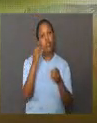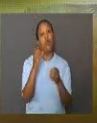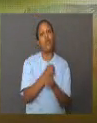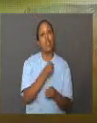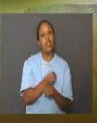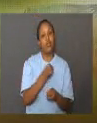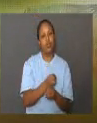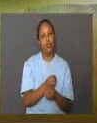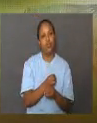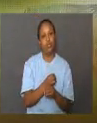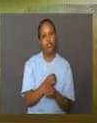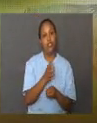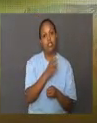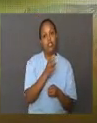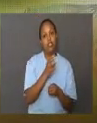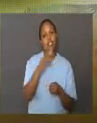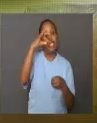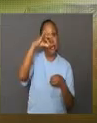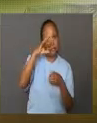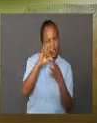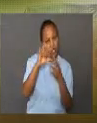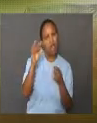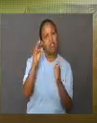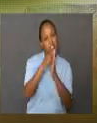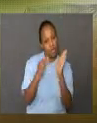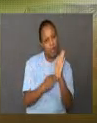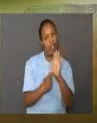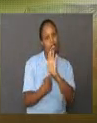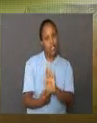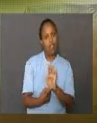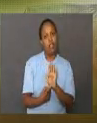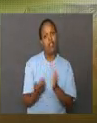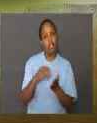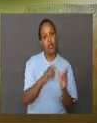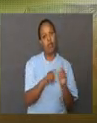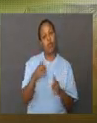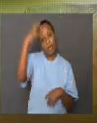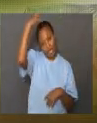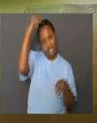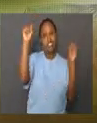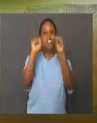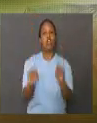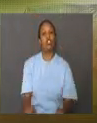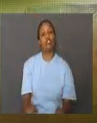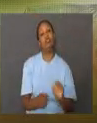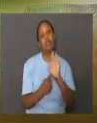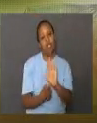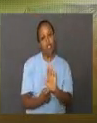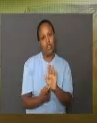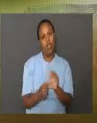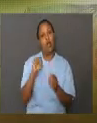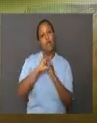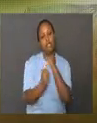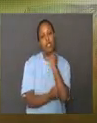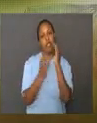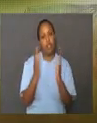organizations, the principles of the electoral system, the structure of government bodies, and the basic rights